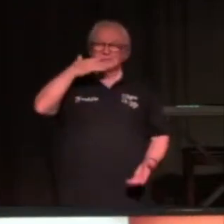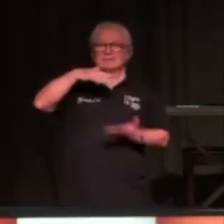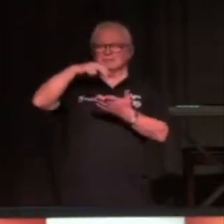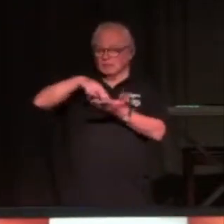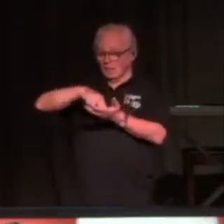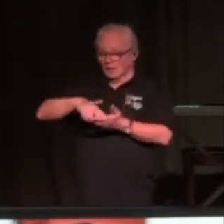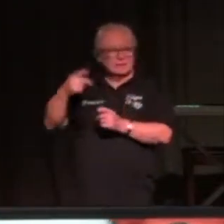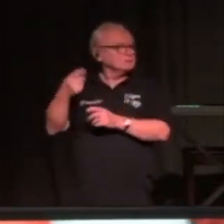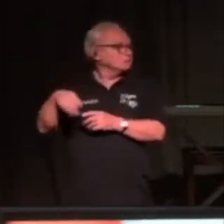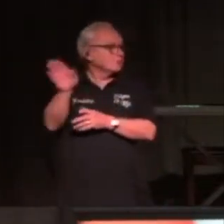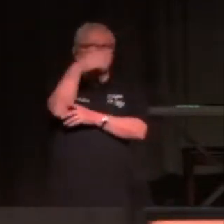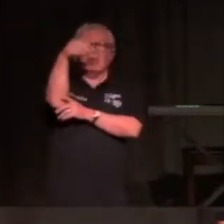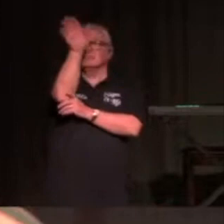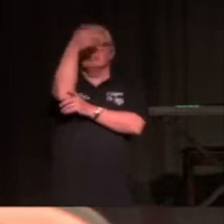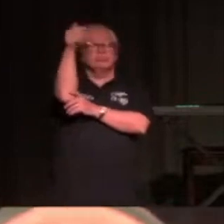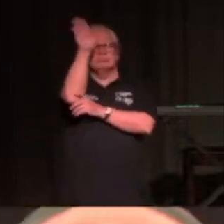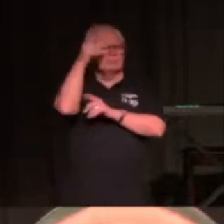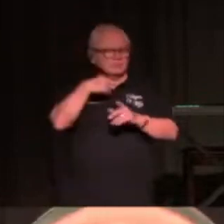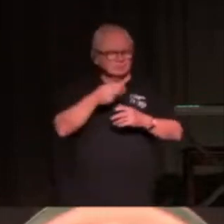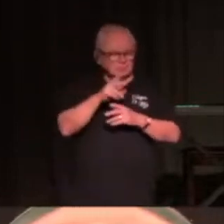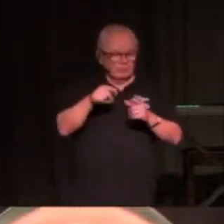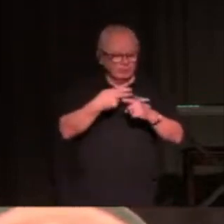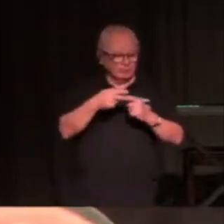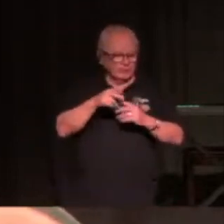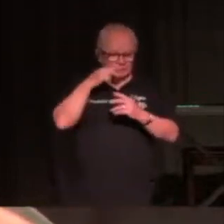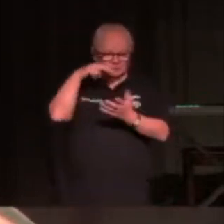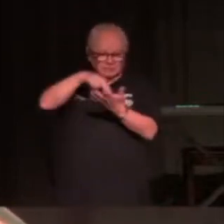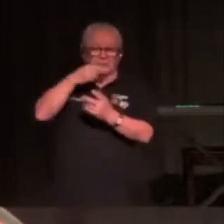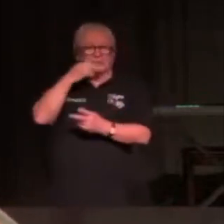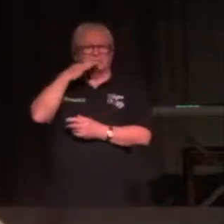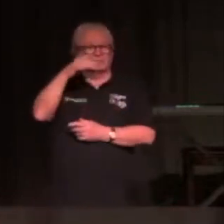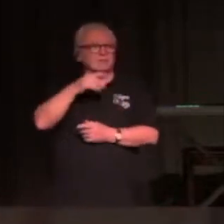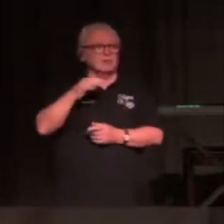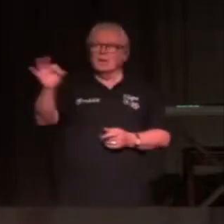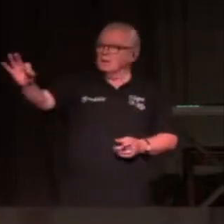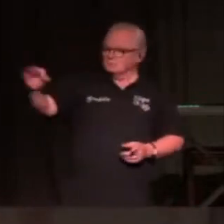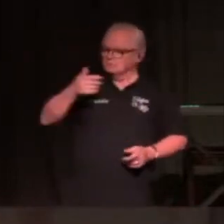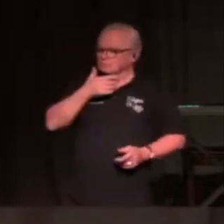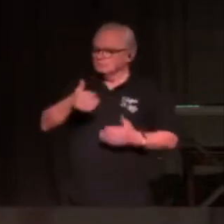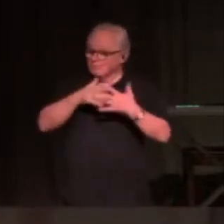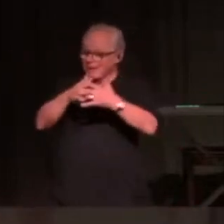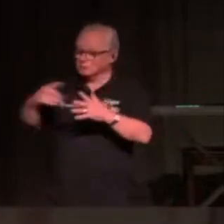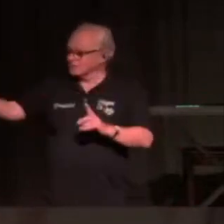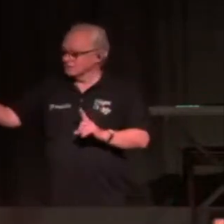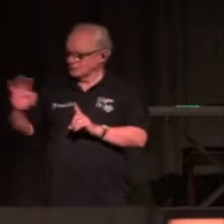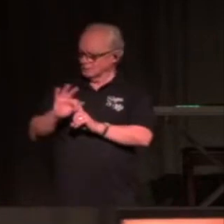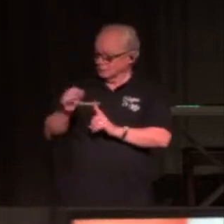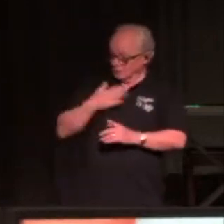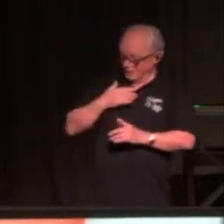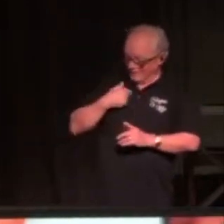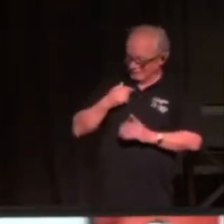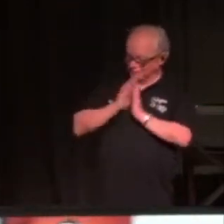and Flex away, they're all both away. And then they said, would you like us to pray for you, sir? Yes.